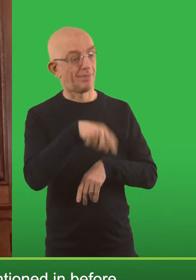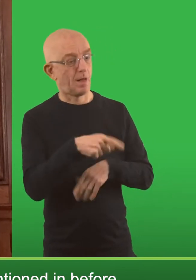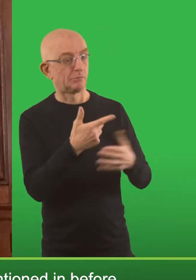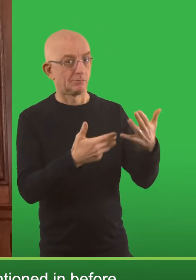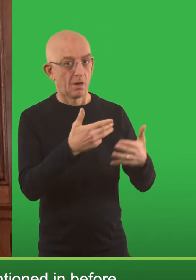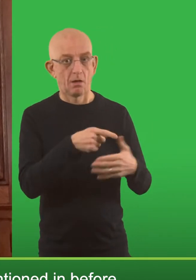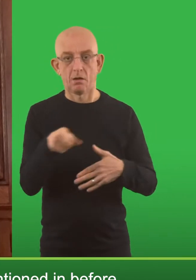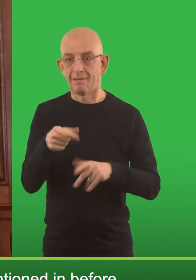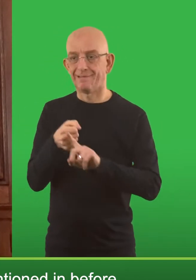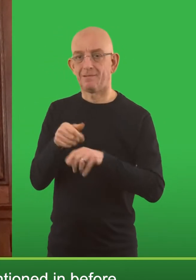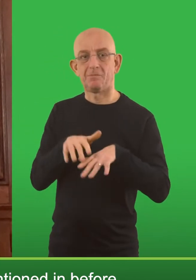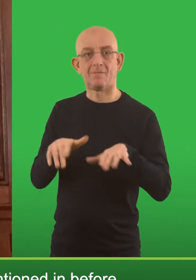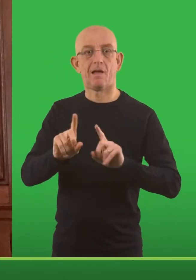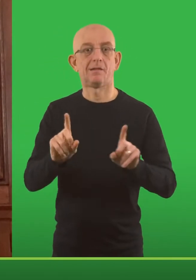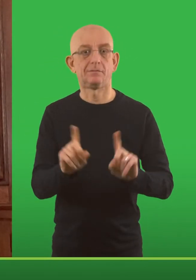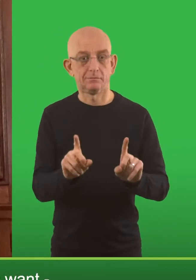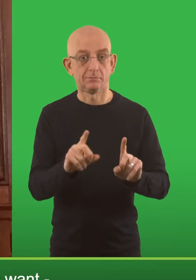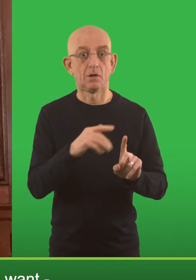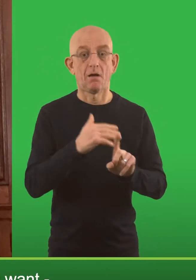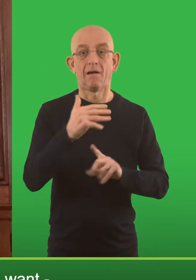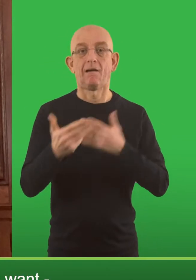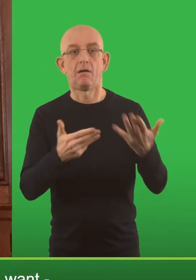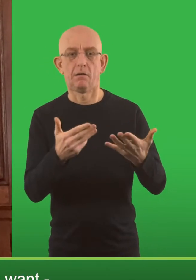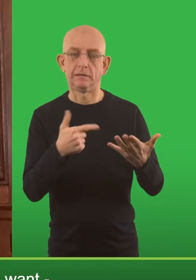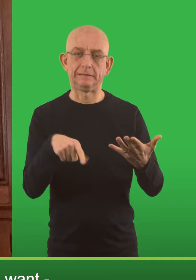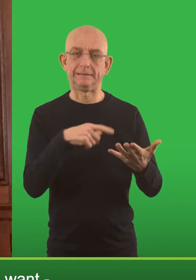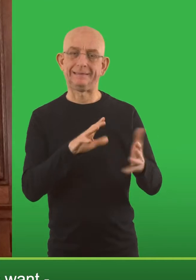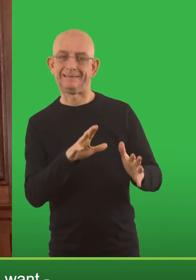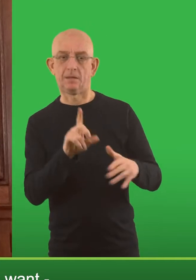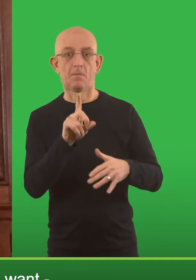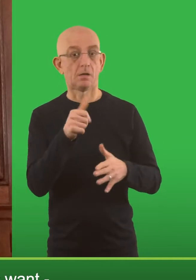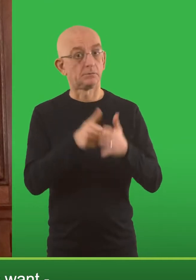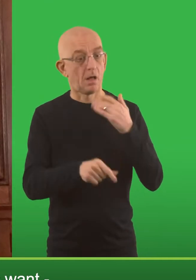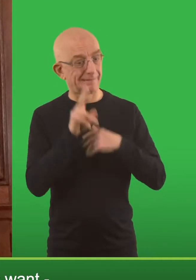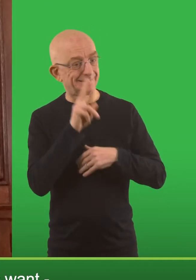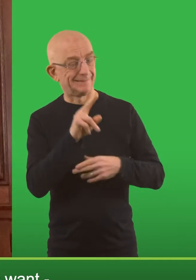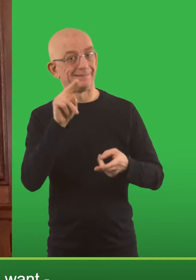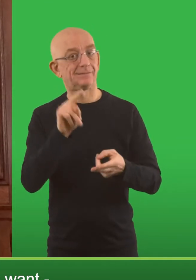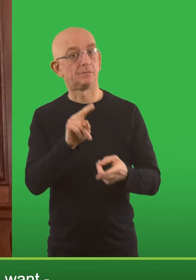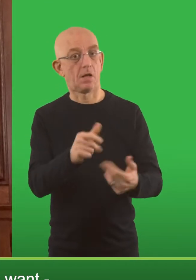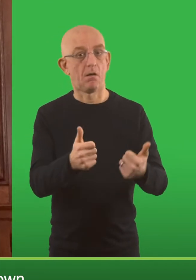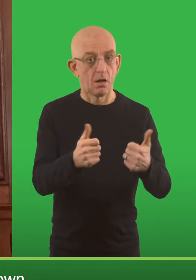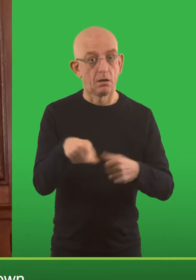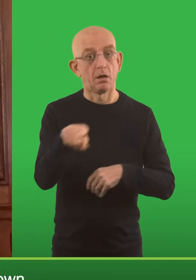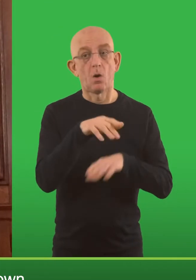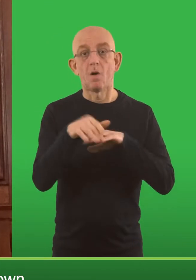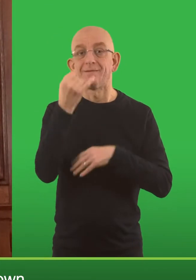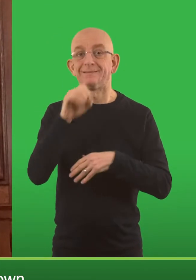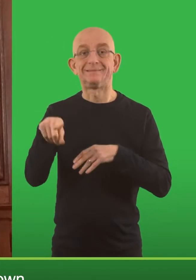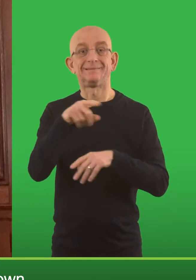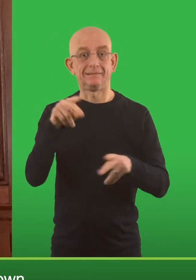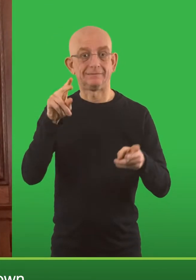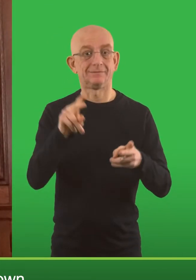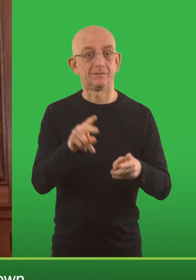per 100,000 versus impact. Rates are higher than any of us want. They're beginning to come down again. That's good. The over